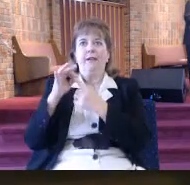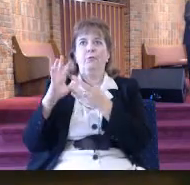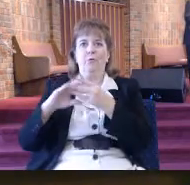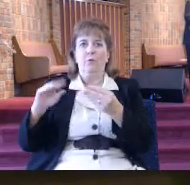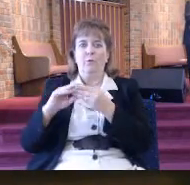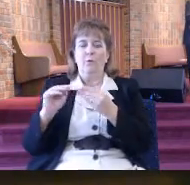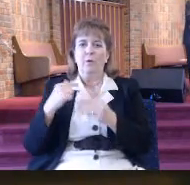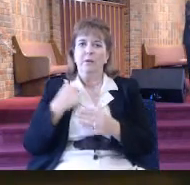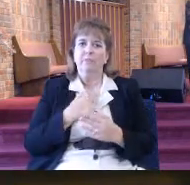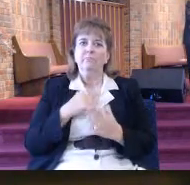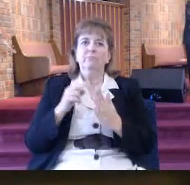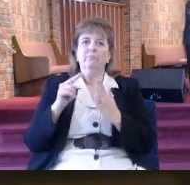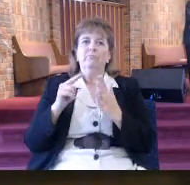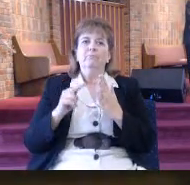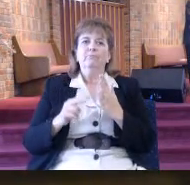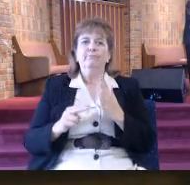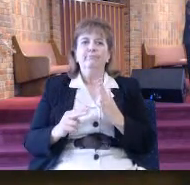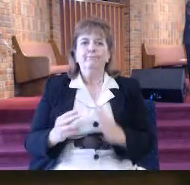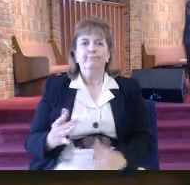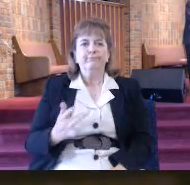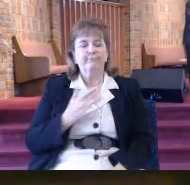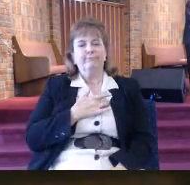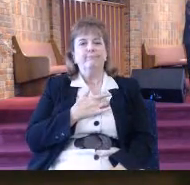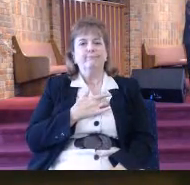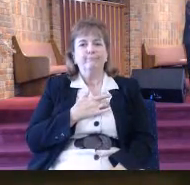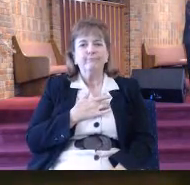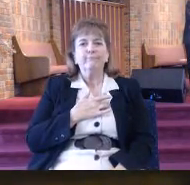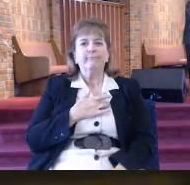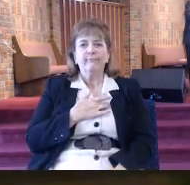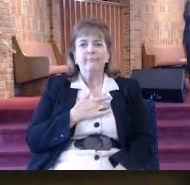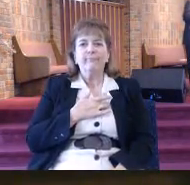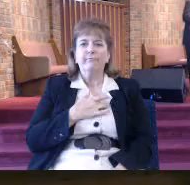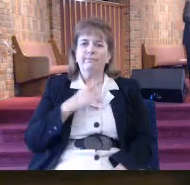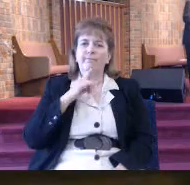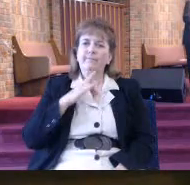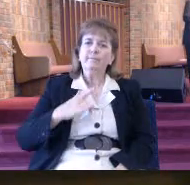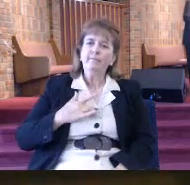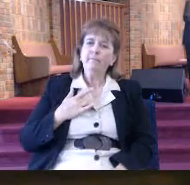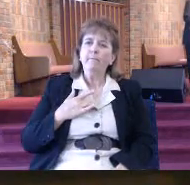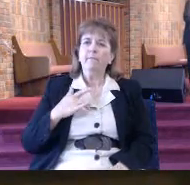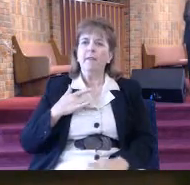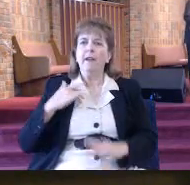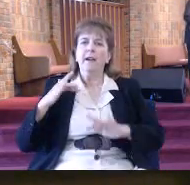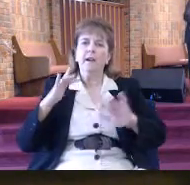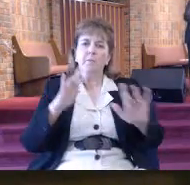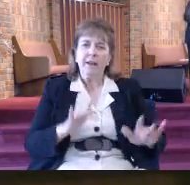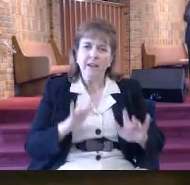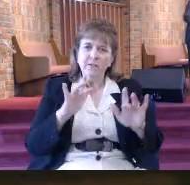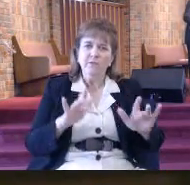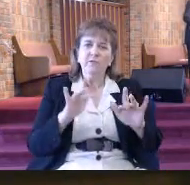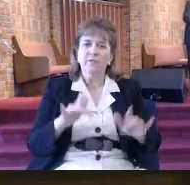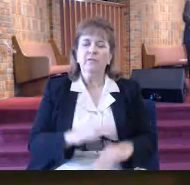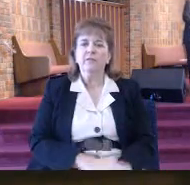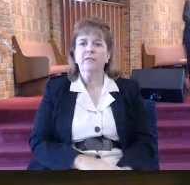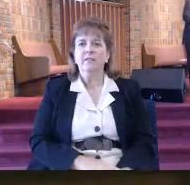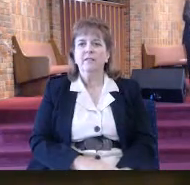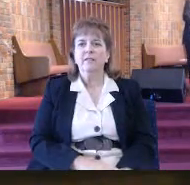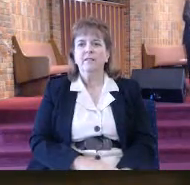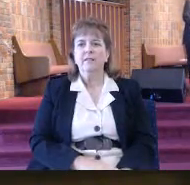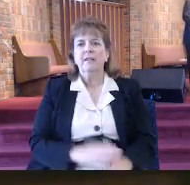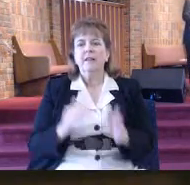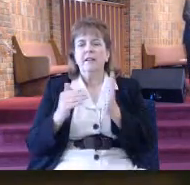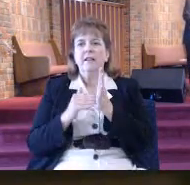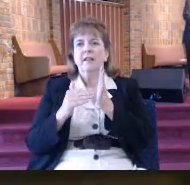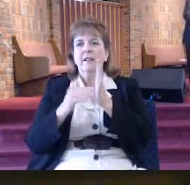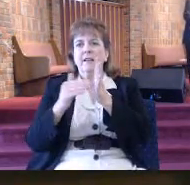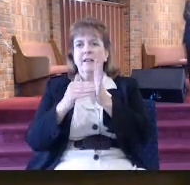hearts glow and really feel compassion. Often they call us to do an example. Go